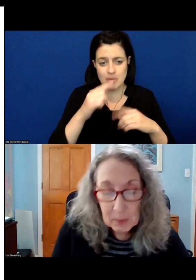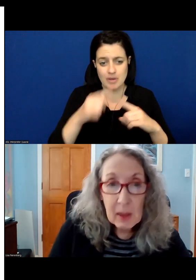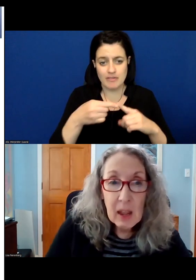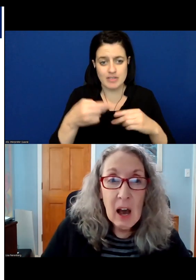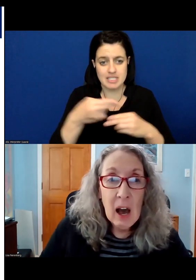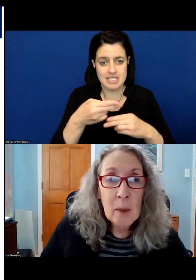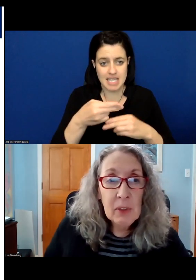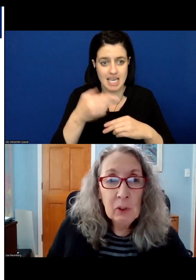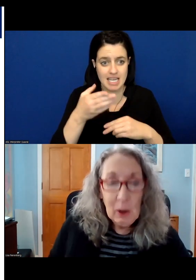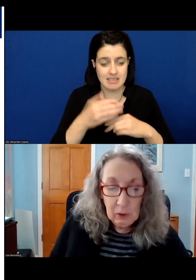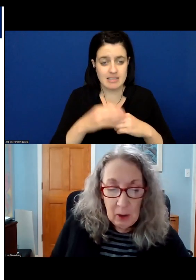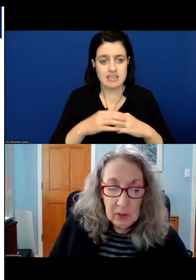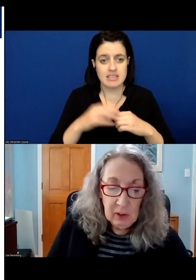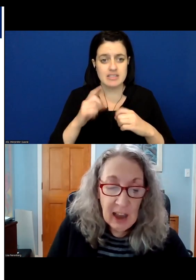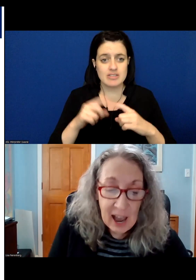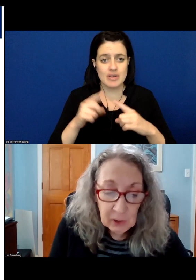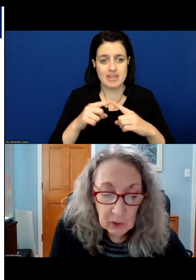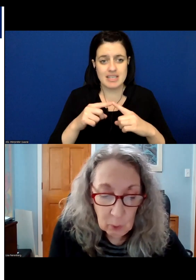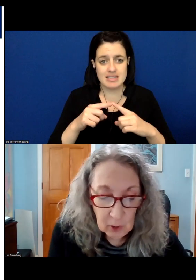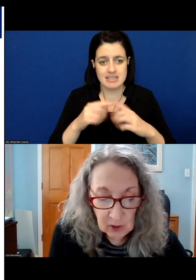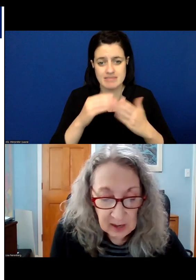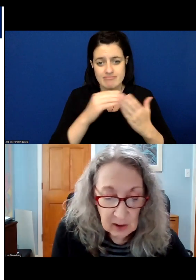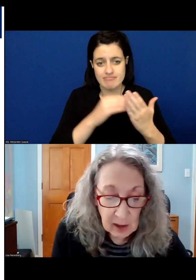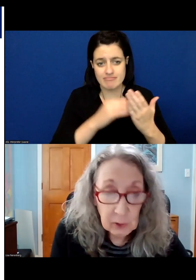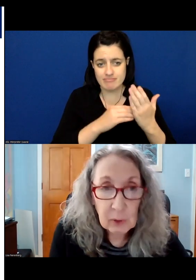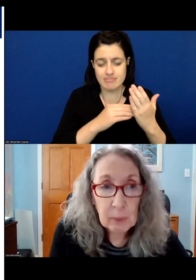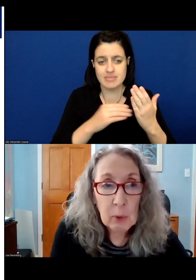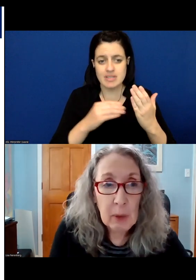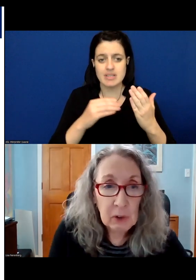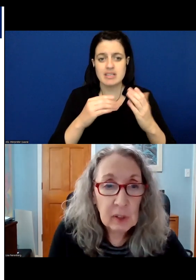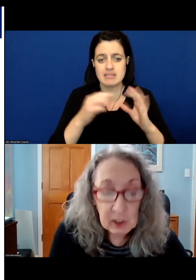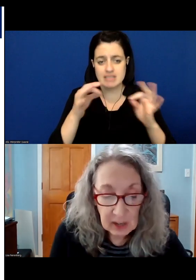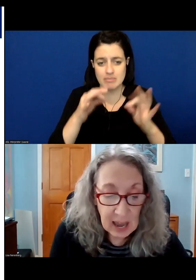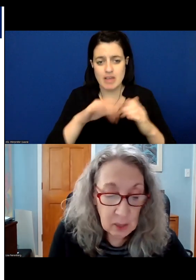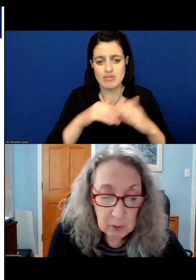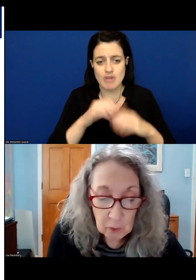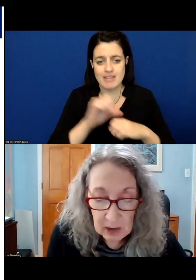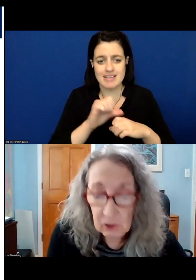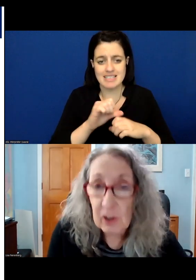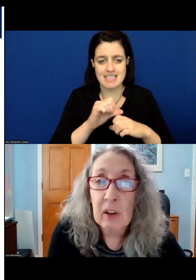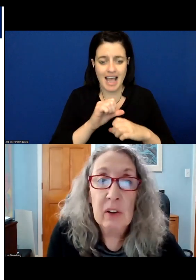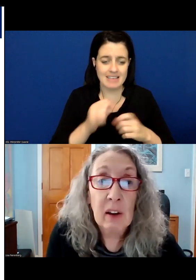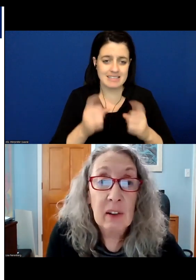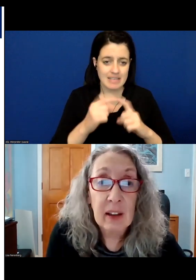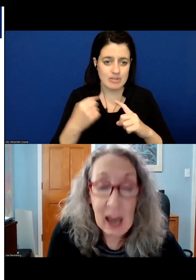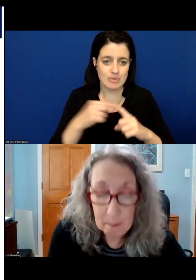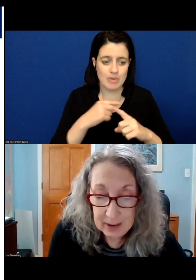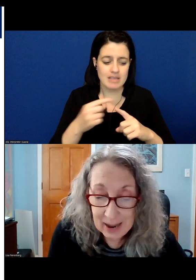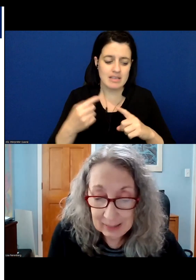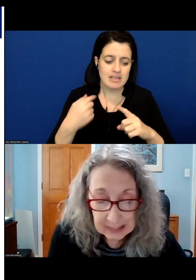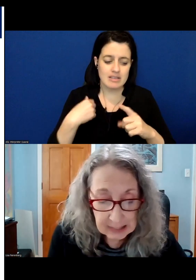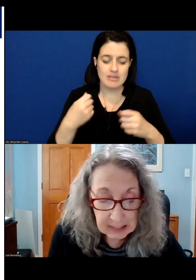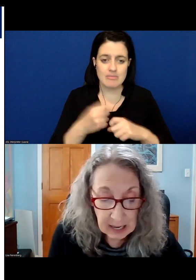slide. This fills out the tasks that were assigned to us, basically to gather information and conduct a